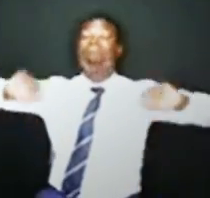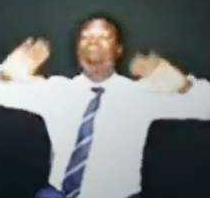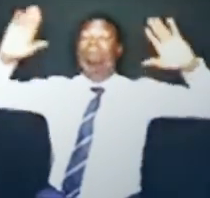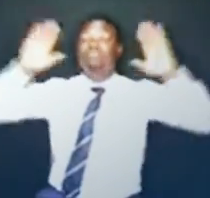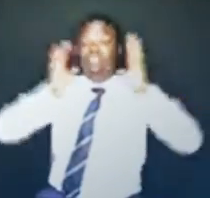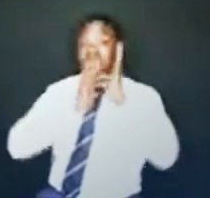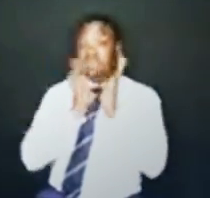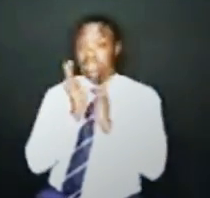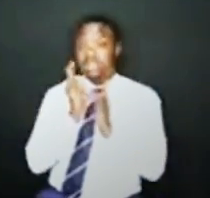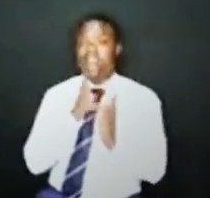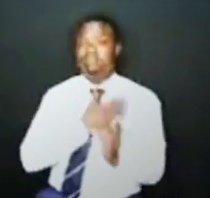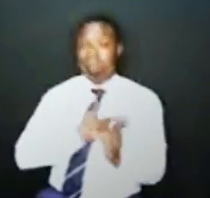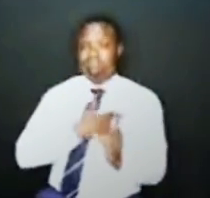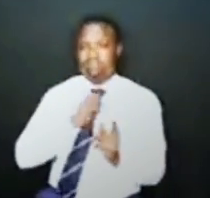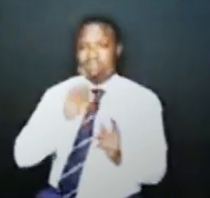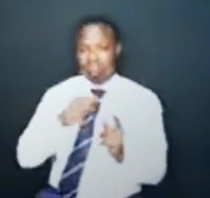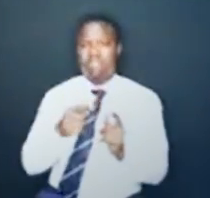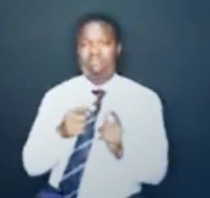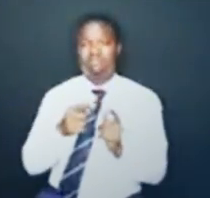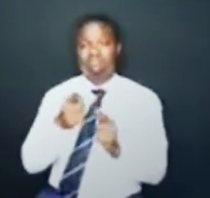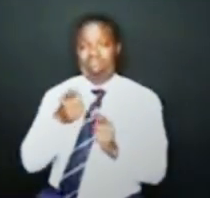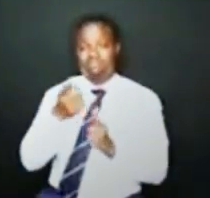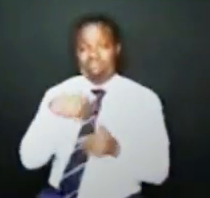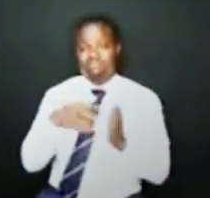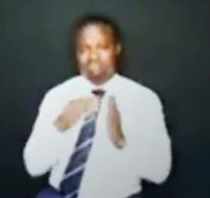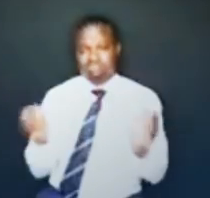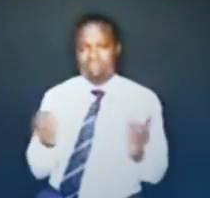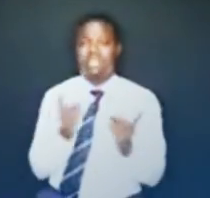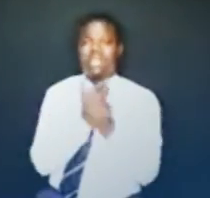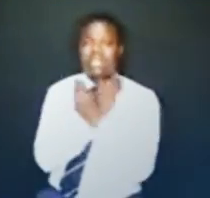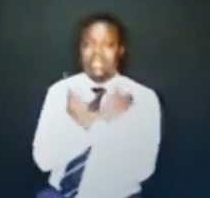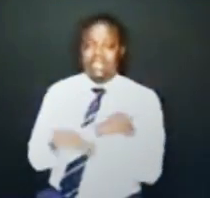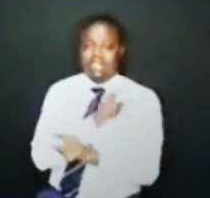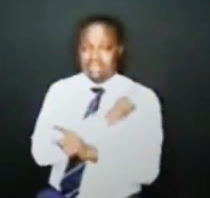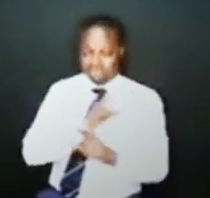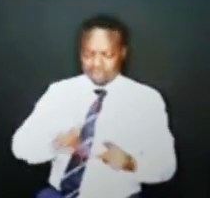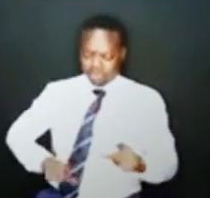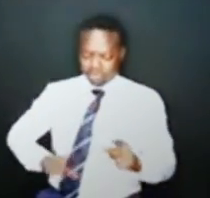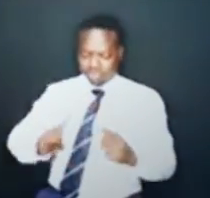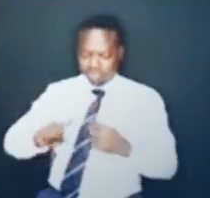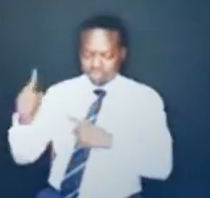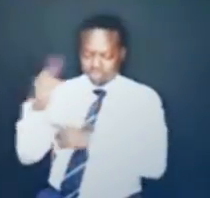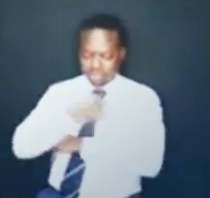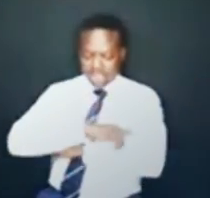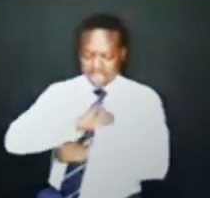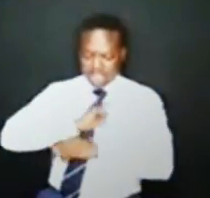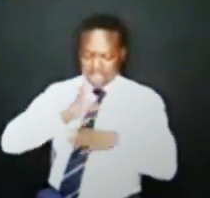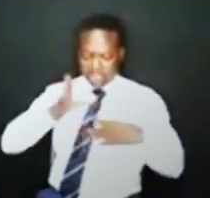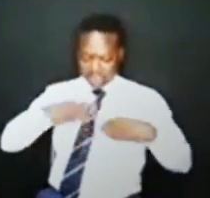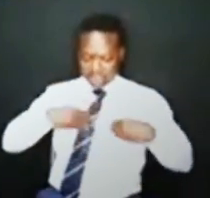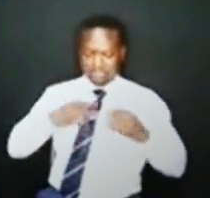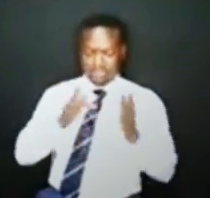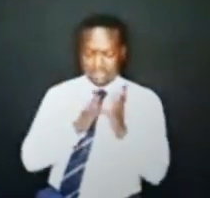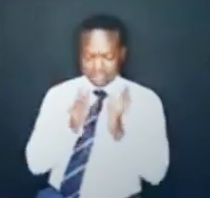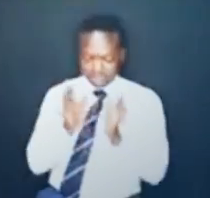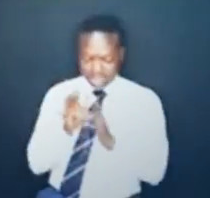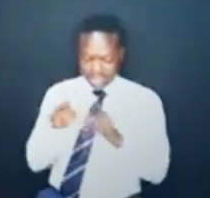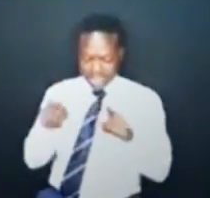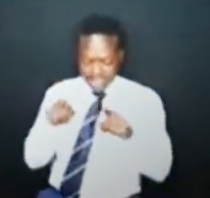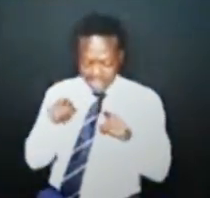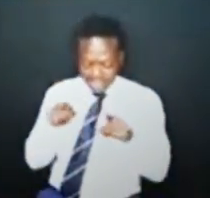me. Dear Lord, today I accept Jesus as